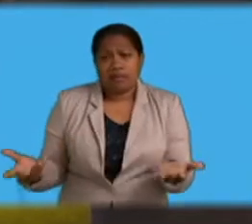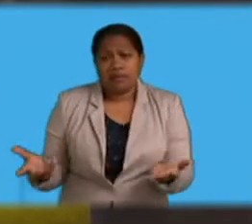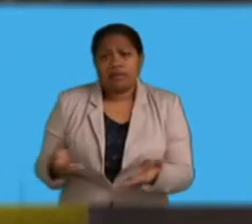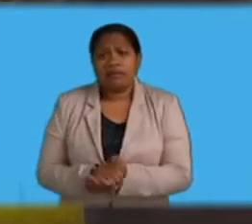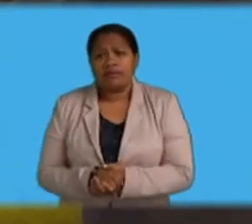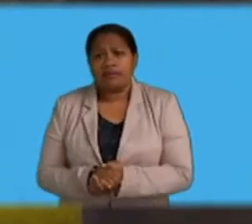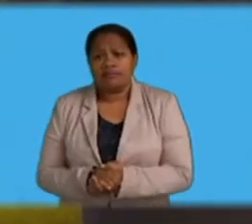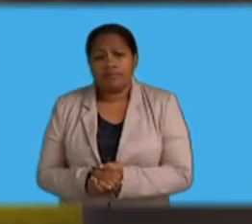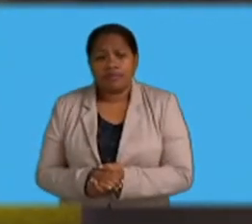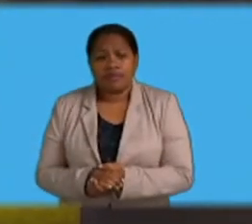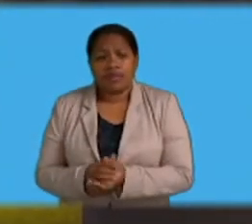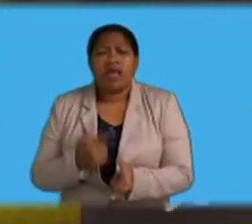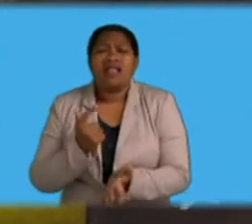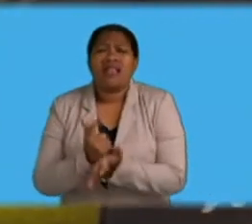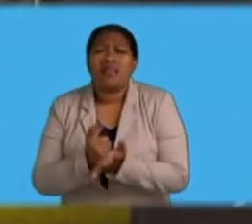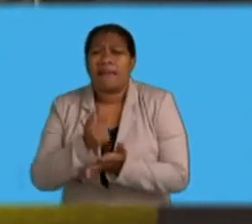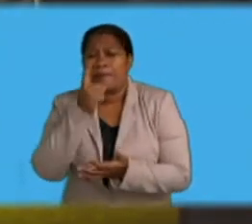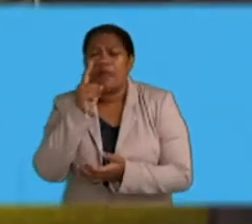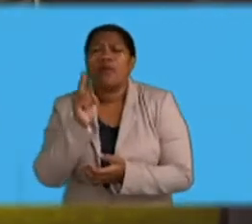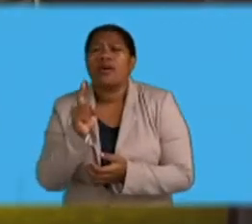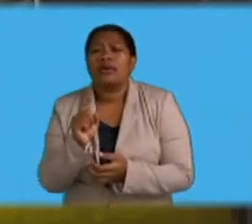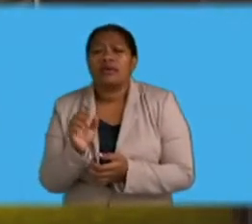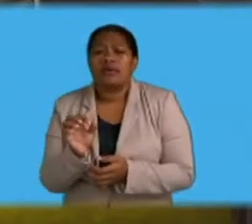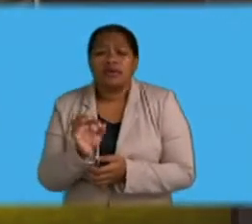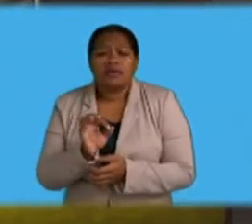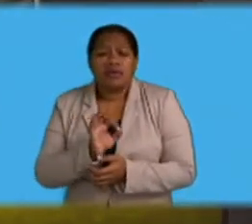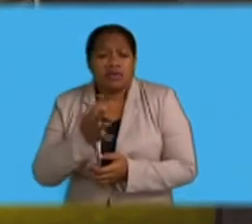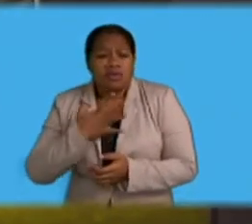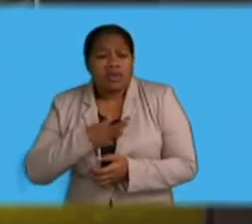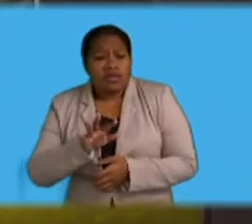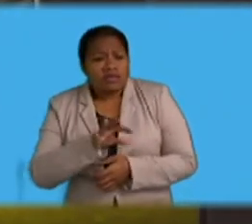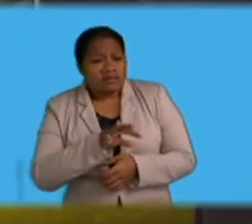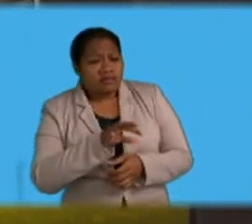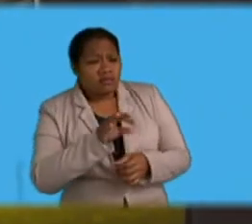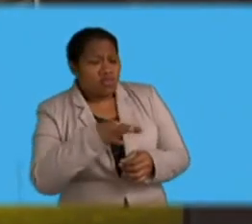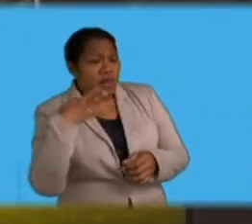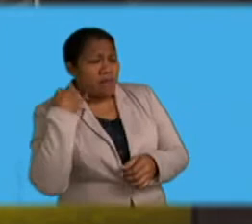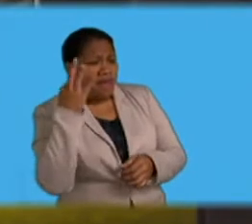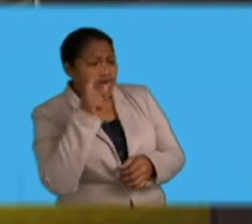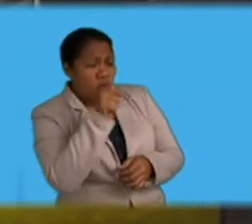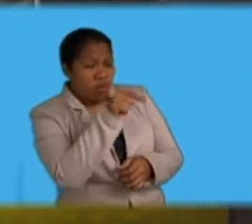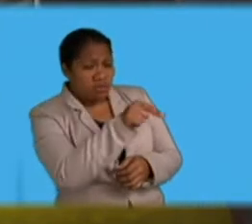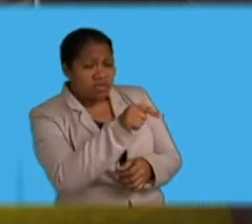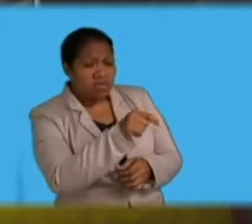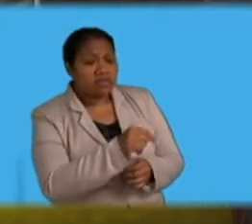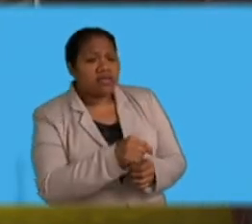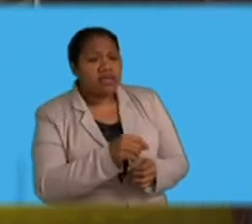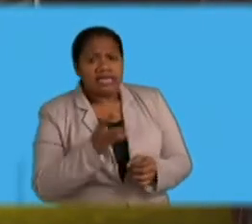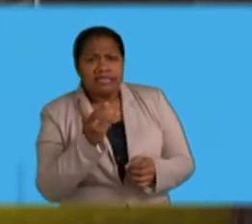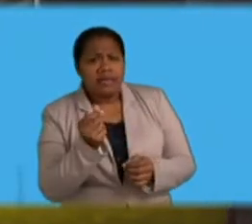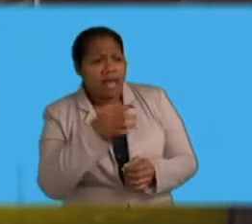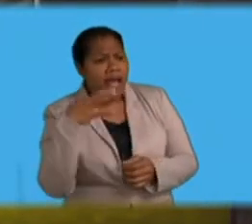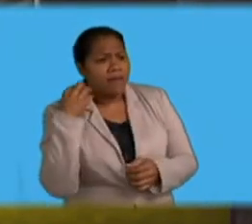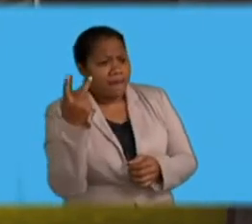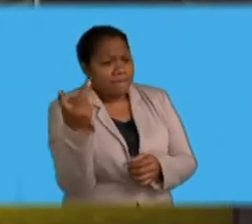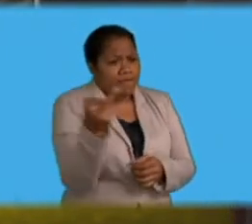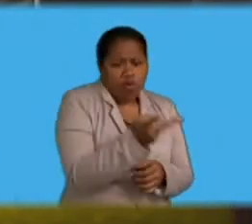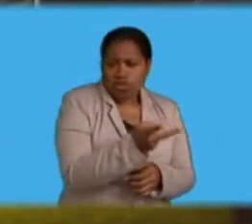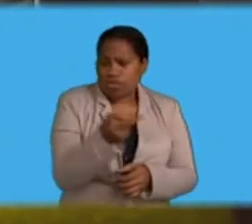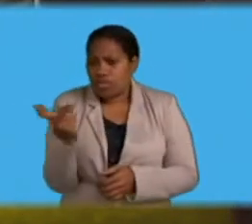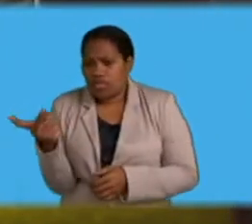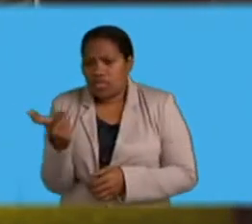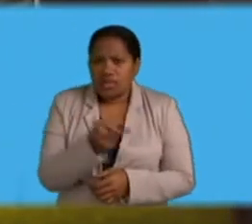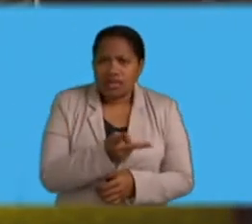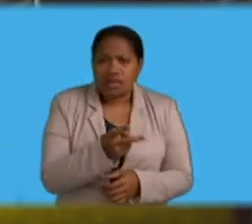previously did not want to apply for positions are actually applying for positions both from within government and from outside. You'd be surprised how many